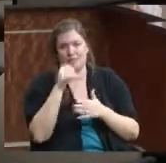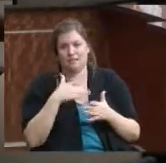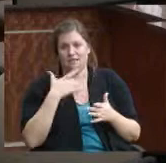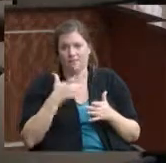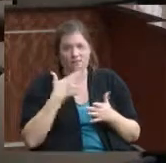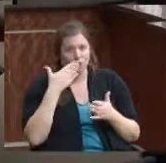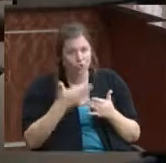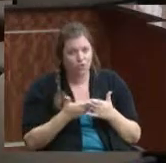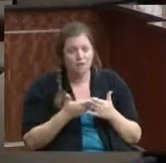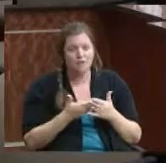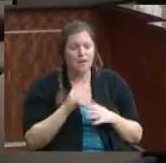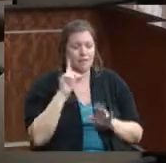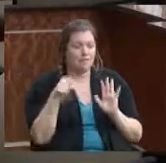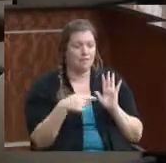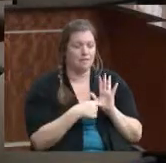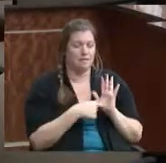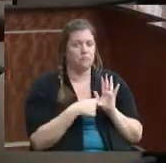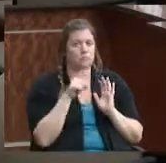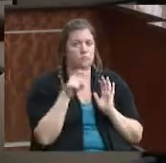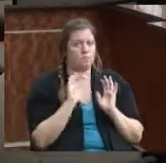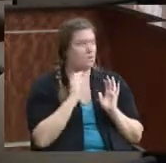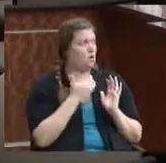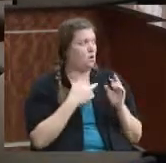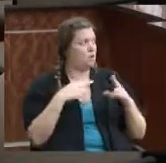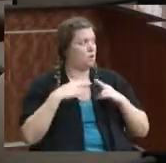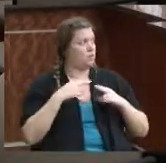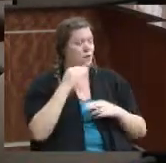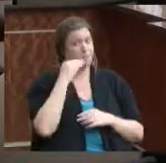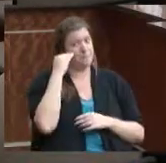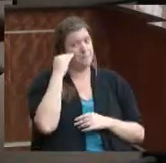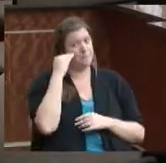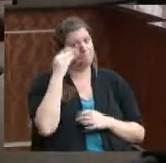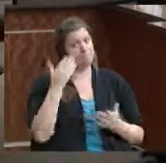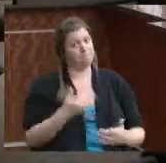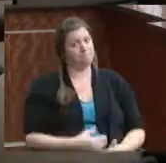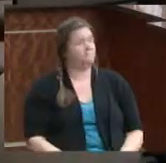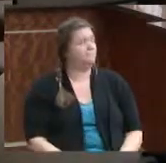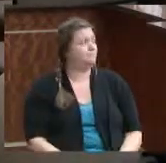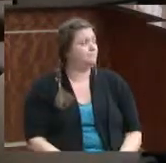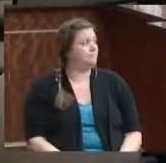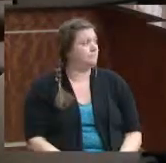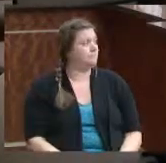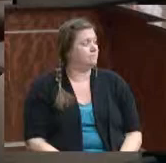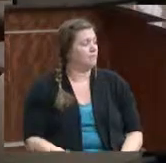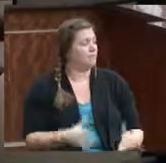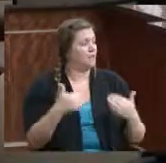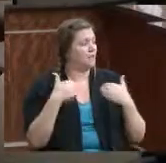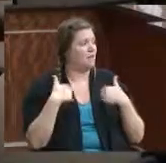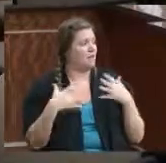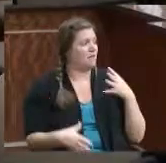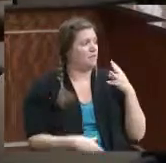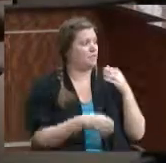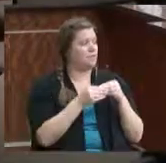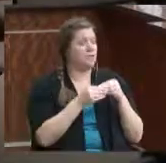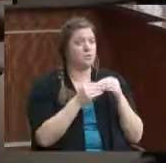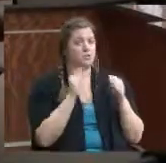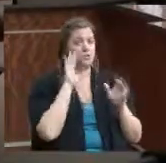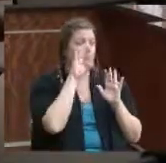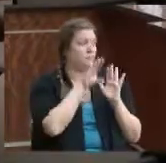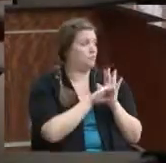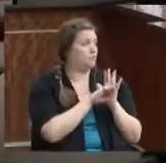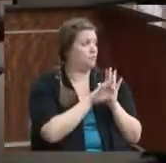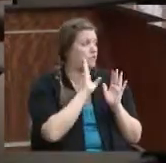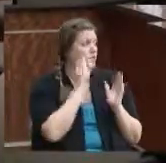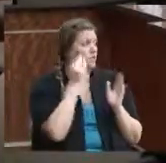feel very good. This was supposed to be our retirement home. And I have attached pictures, which I will give to